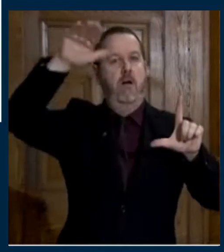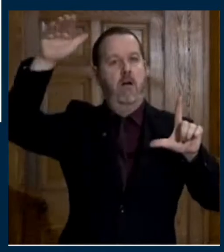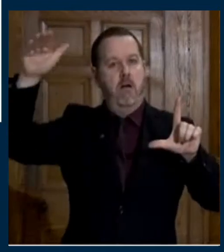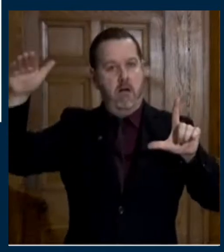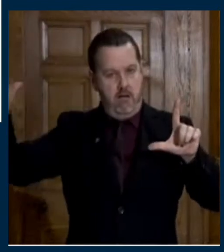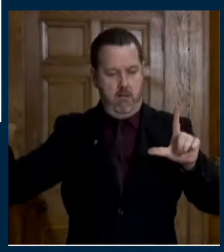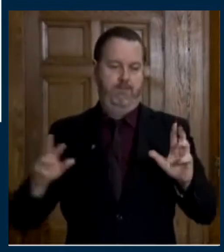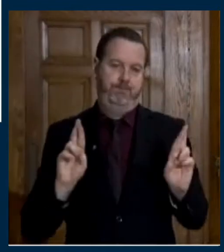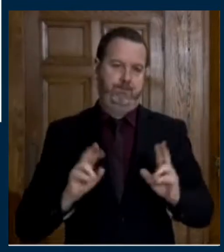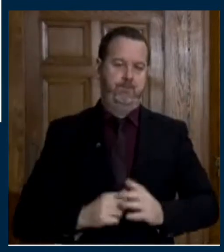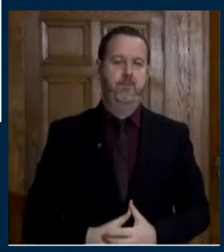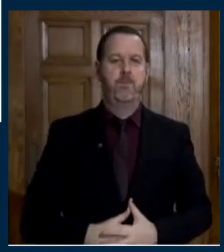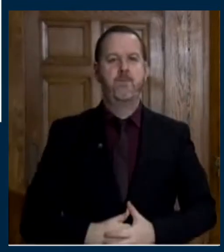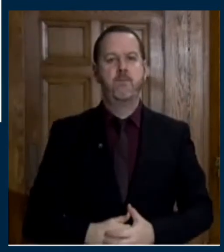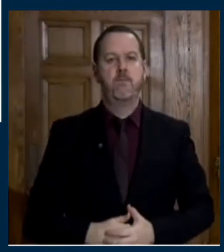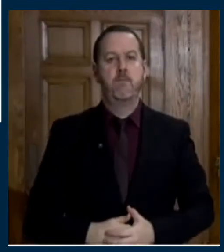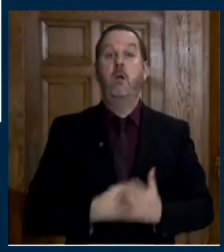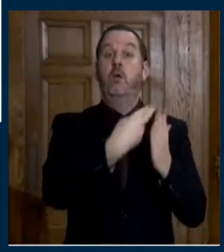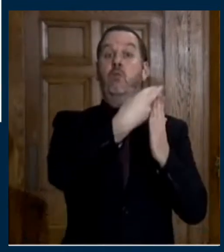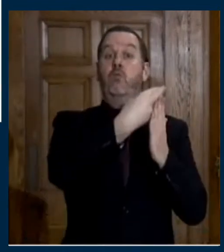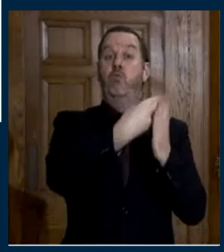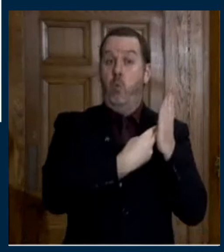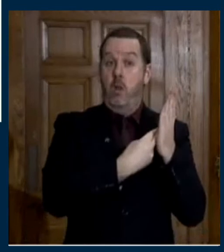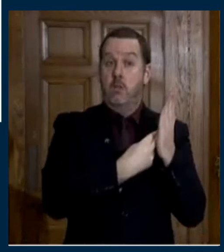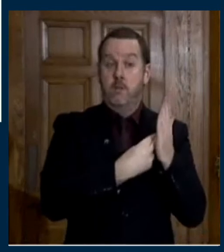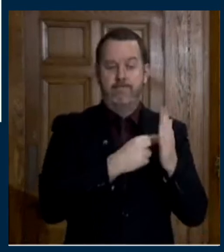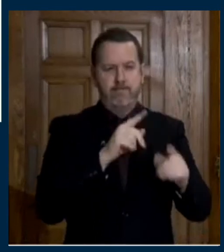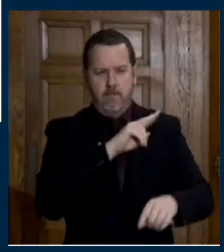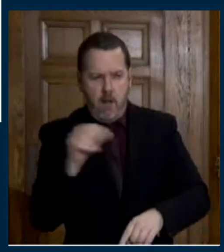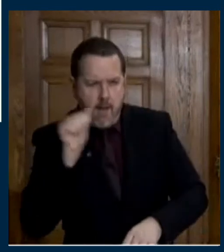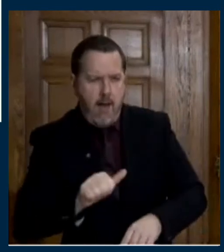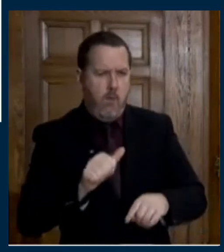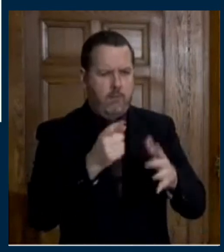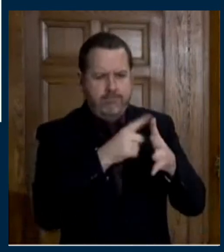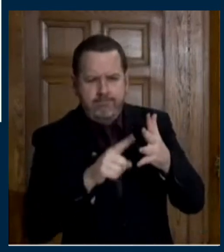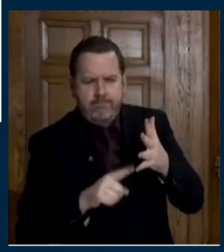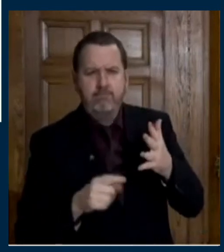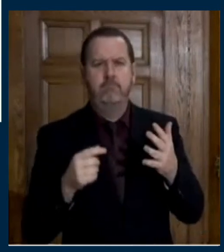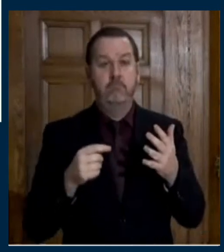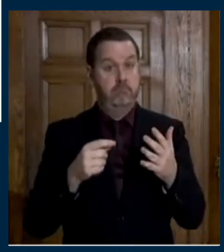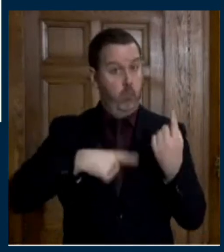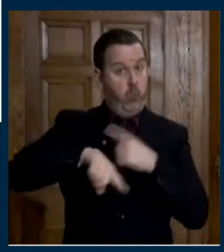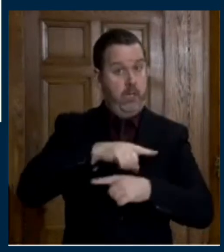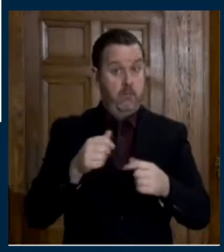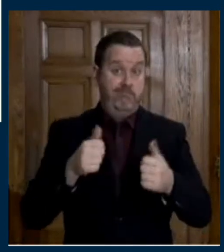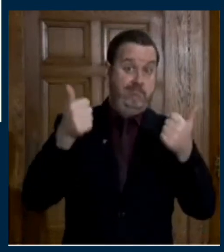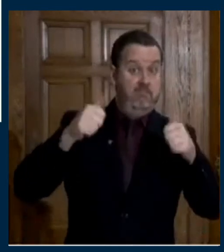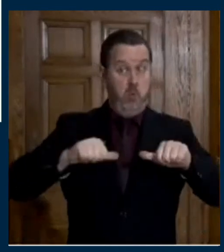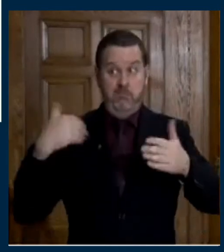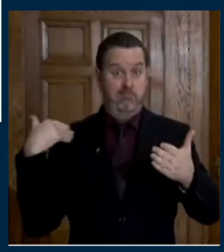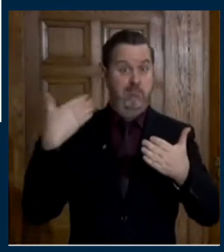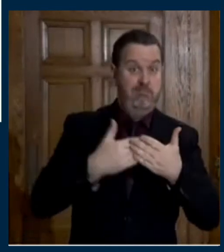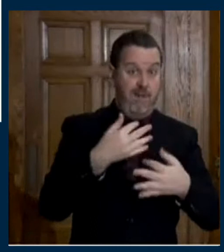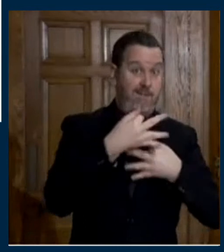In terms then of restrictions, how are we doing? This table looks at